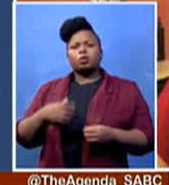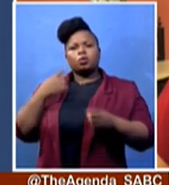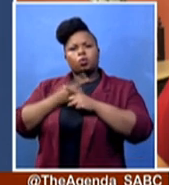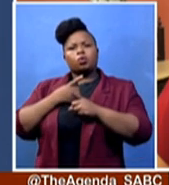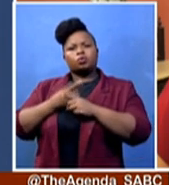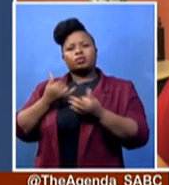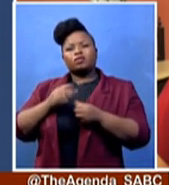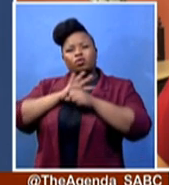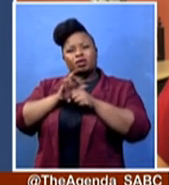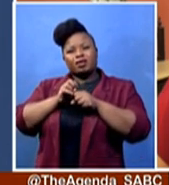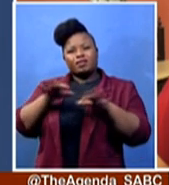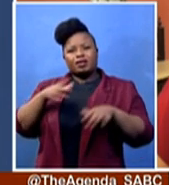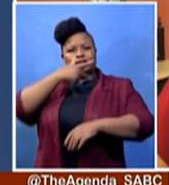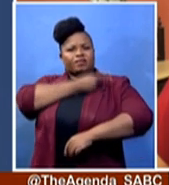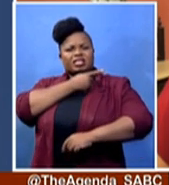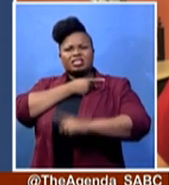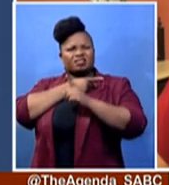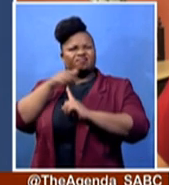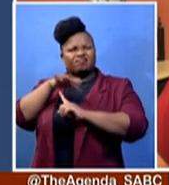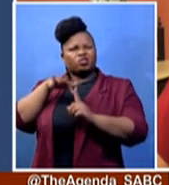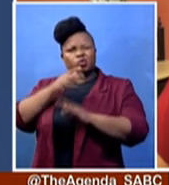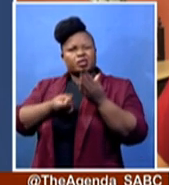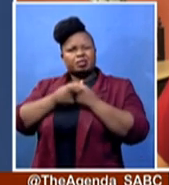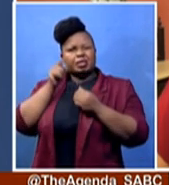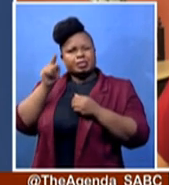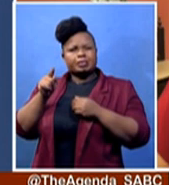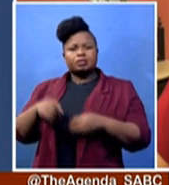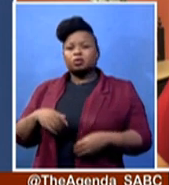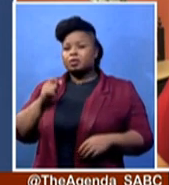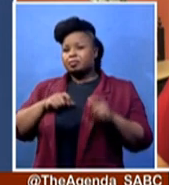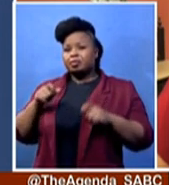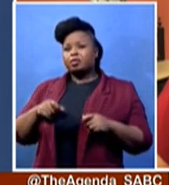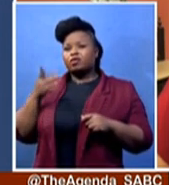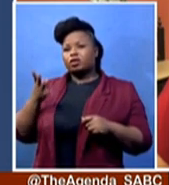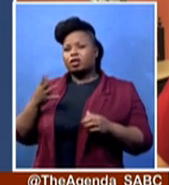the feeling on the ground with regards to this call for this waiver?